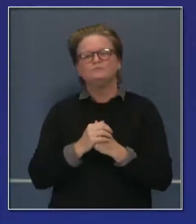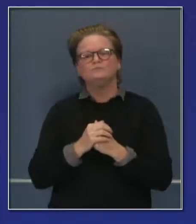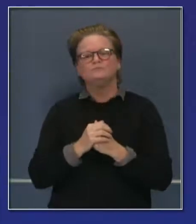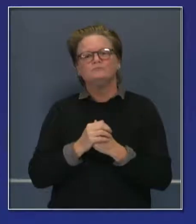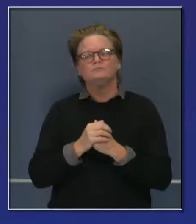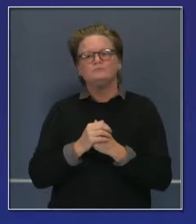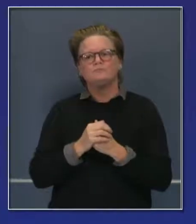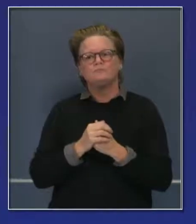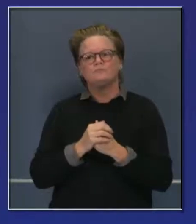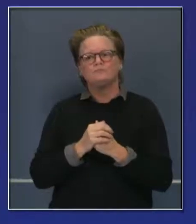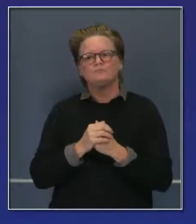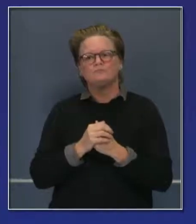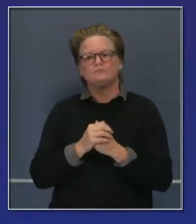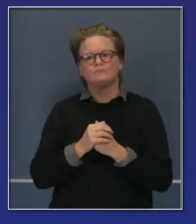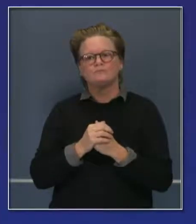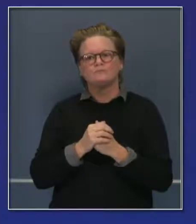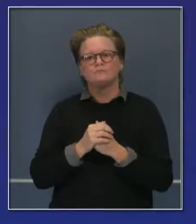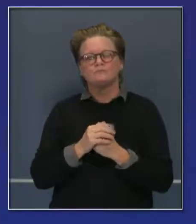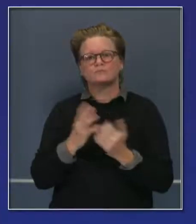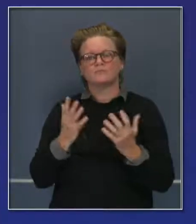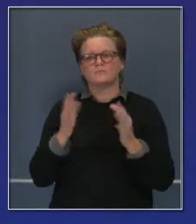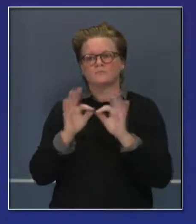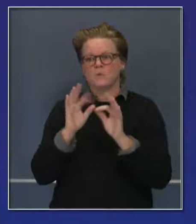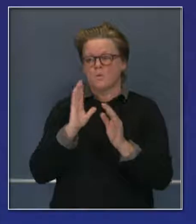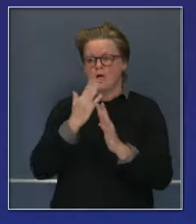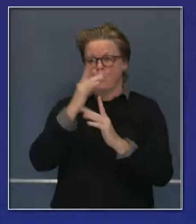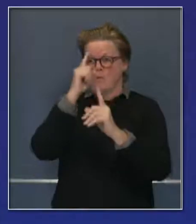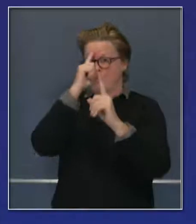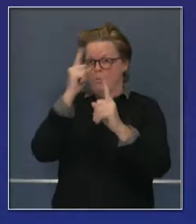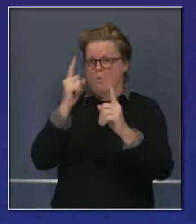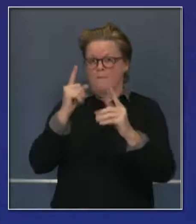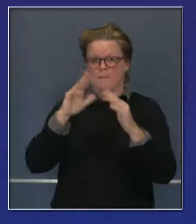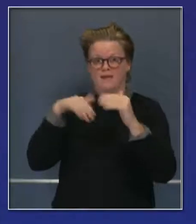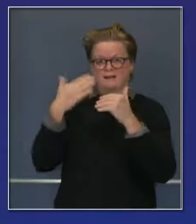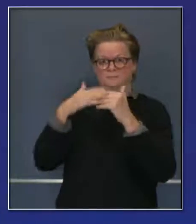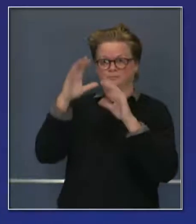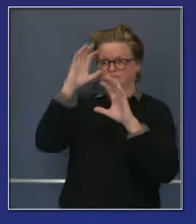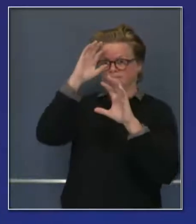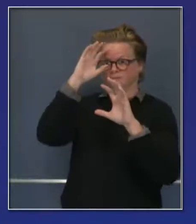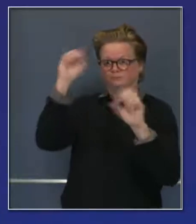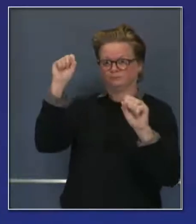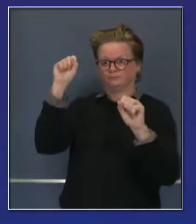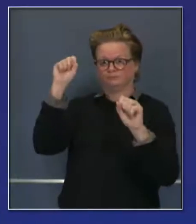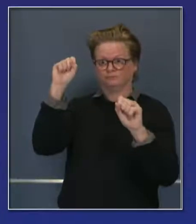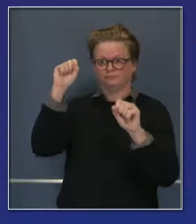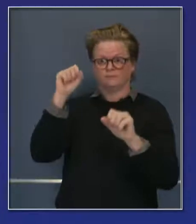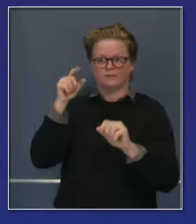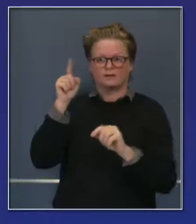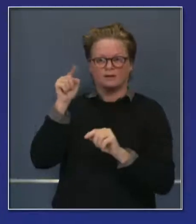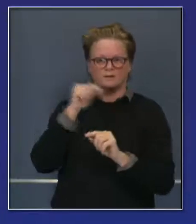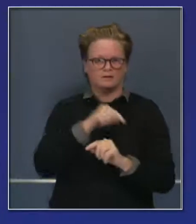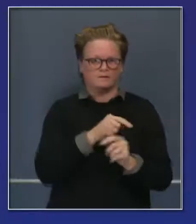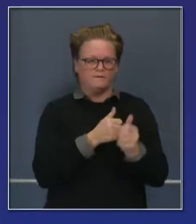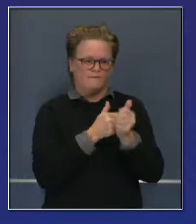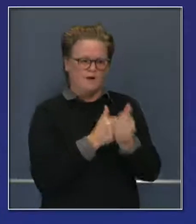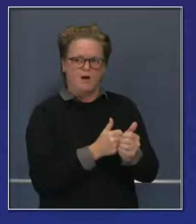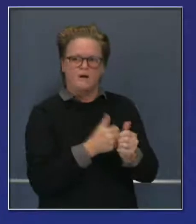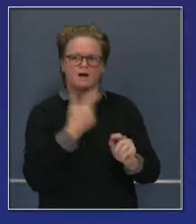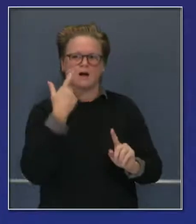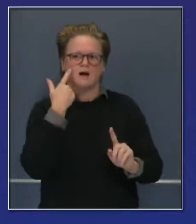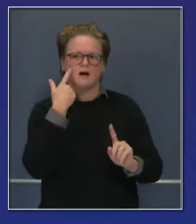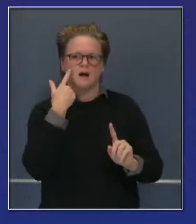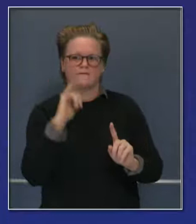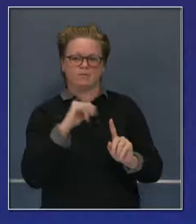administration truly follow in our footsteps of building on the ACA and making it better. So I want to thank the governor for having me here. I think I'm doing a